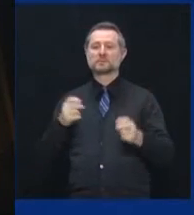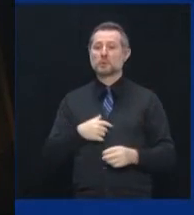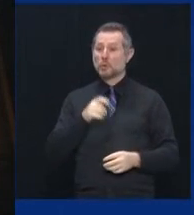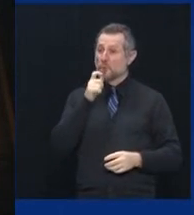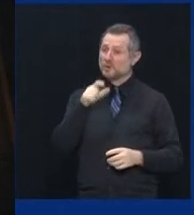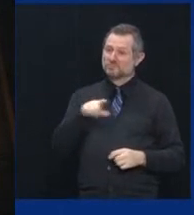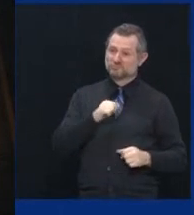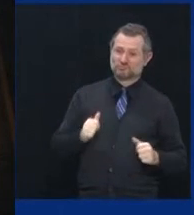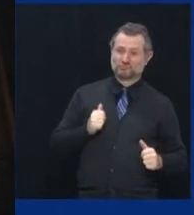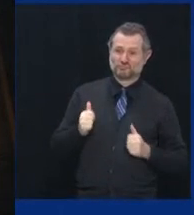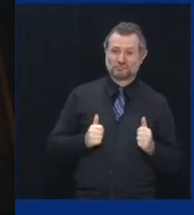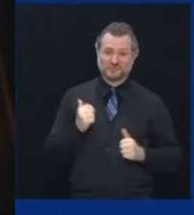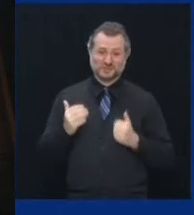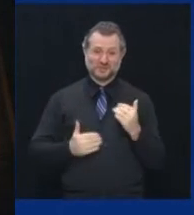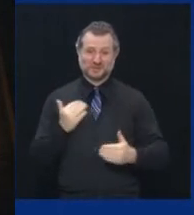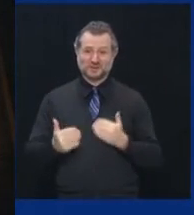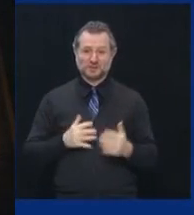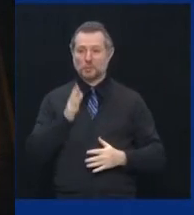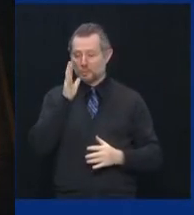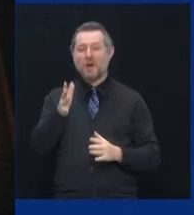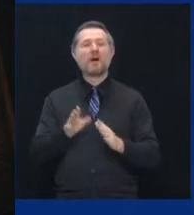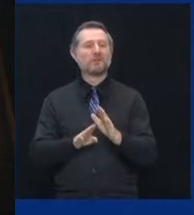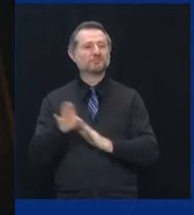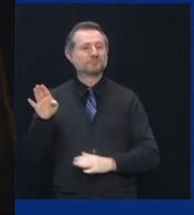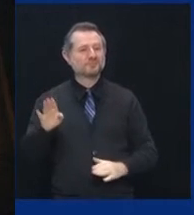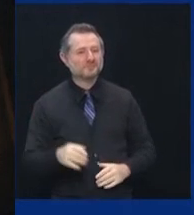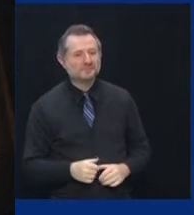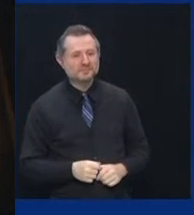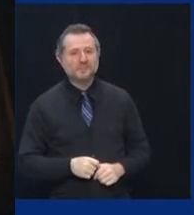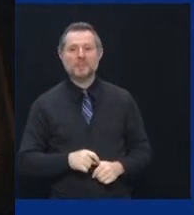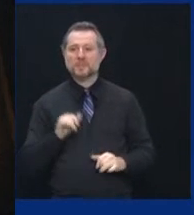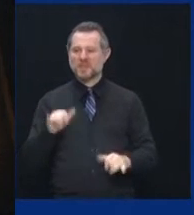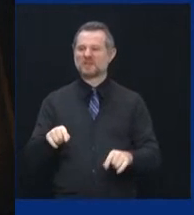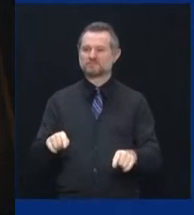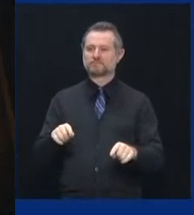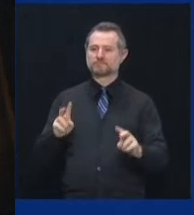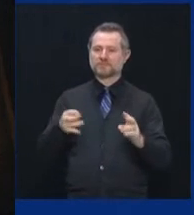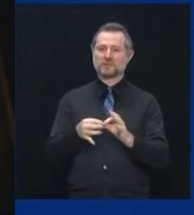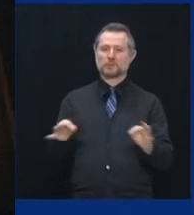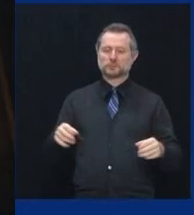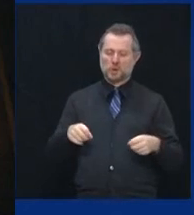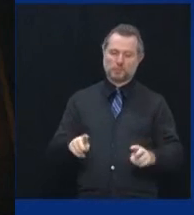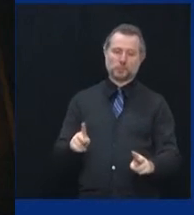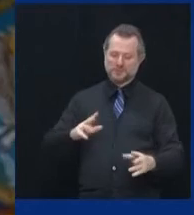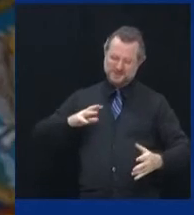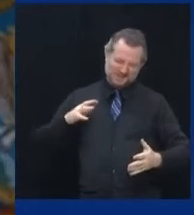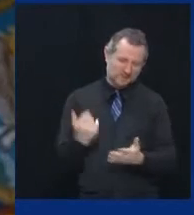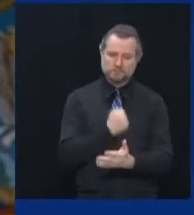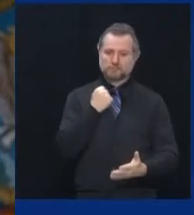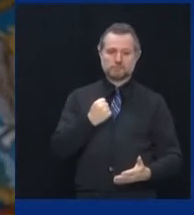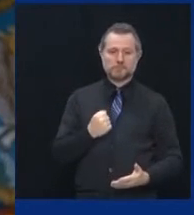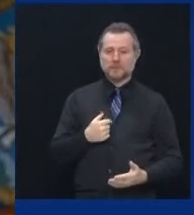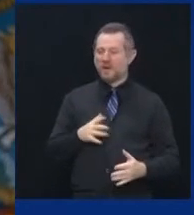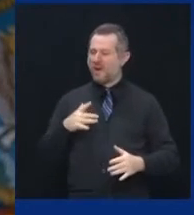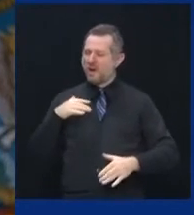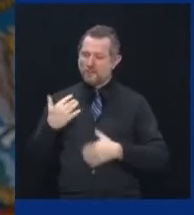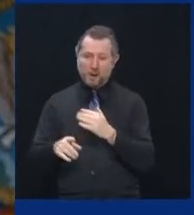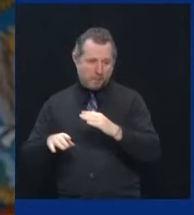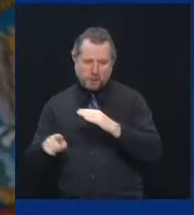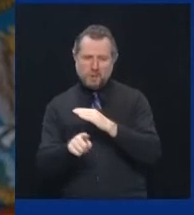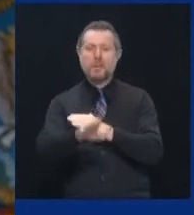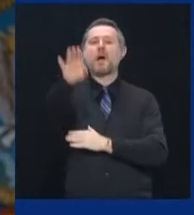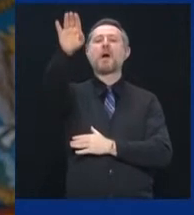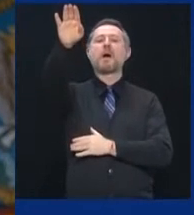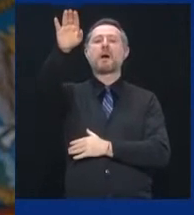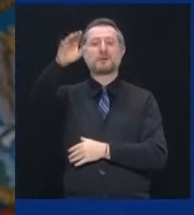bold. Well, this is another once-in-a-lifetime opportunity. America must seize this